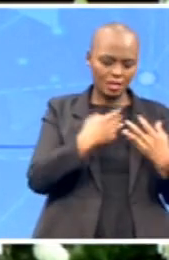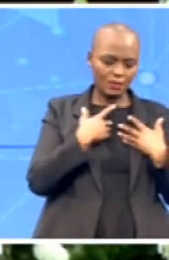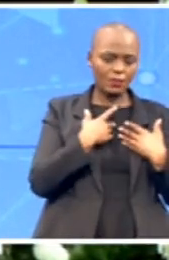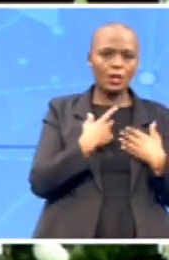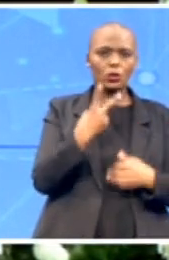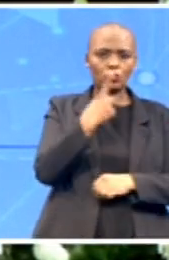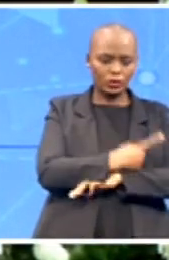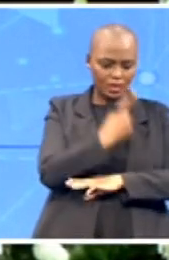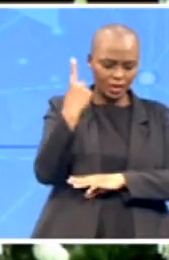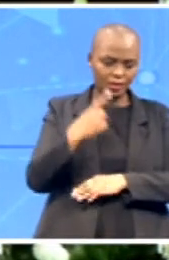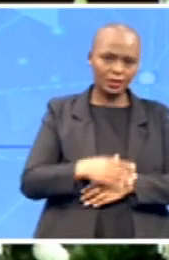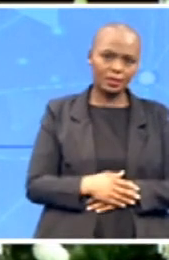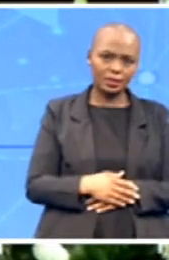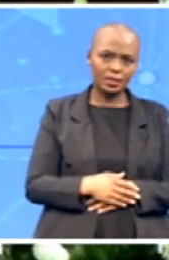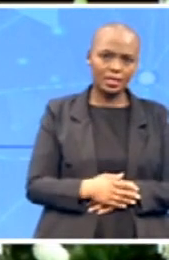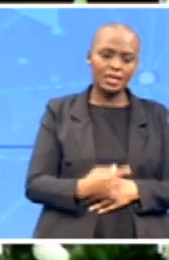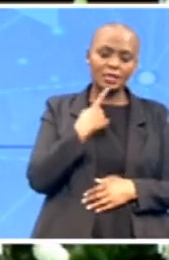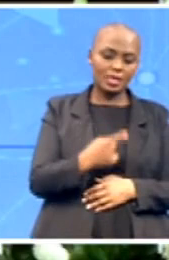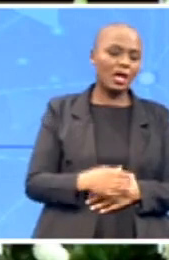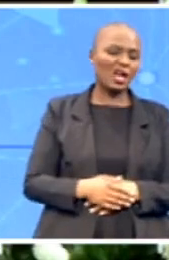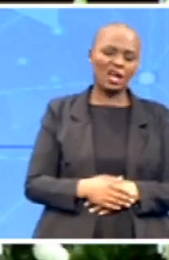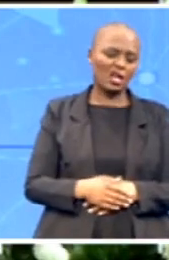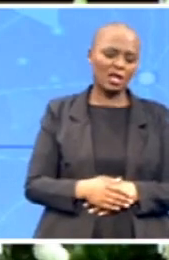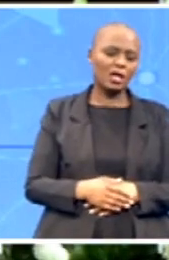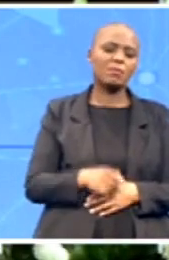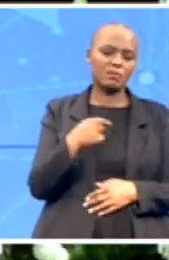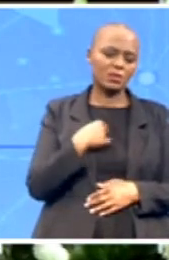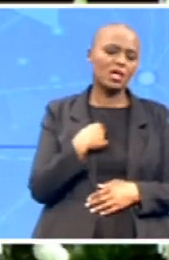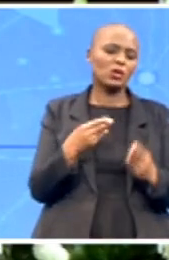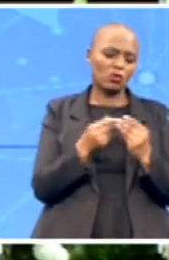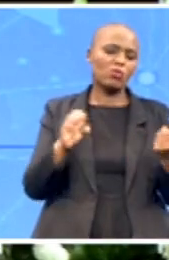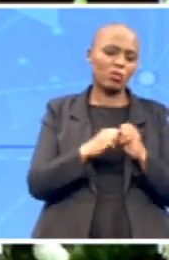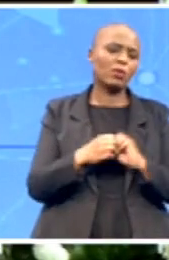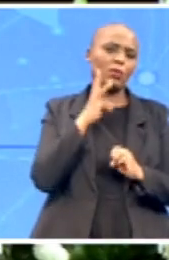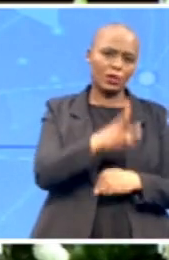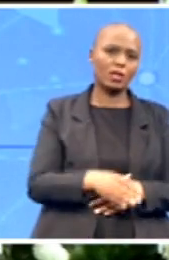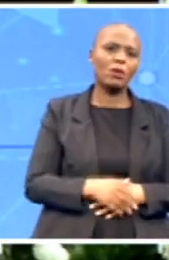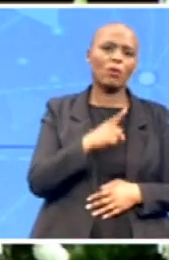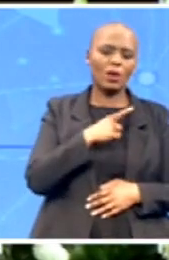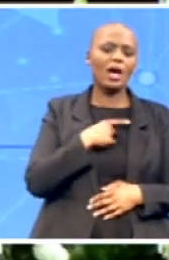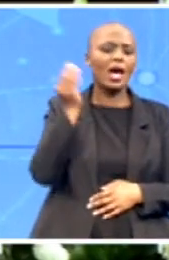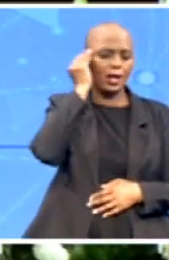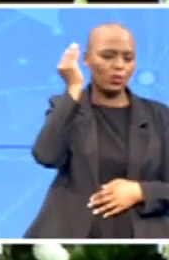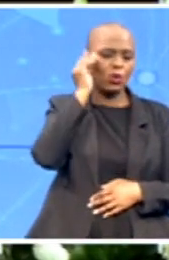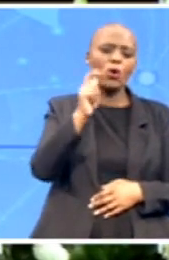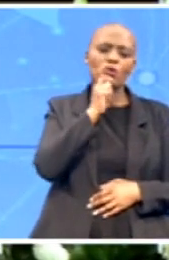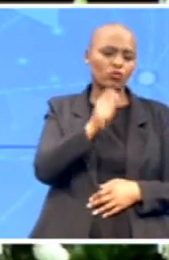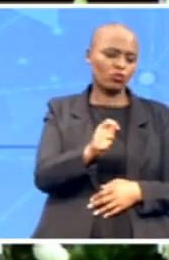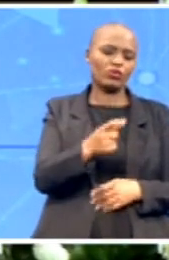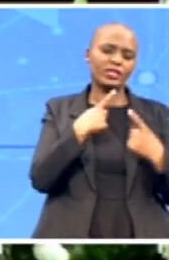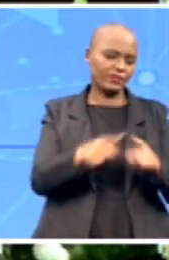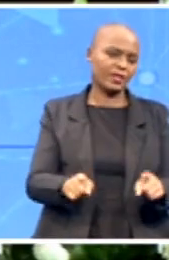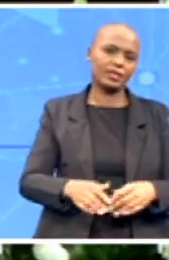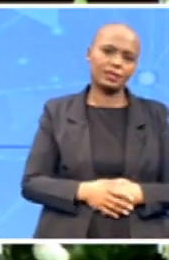problem. Because I know what's in need. And I'm dim. After 2 to 3 days, Komphela will come back to